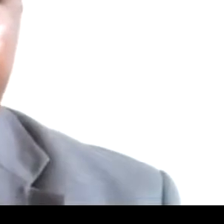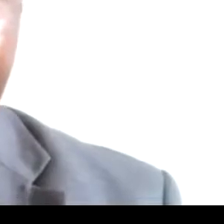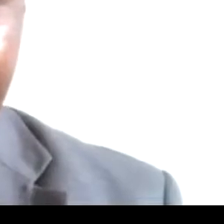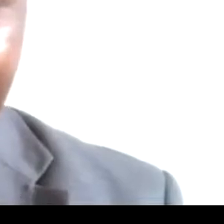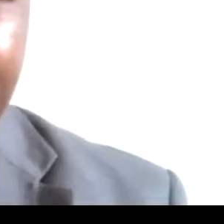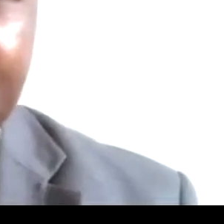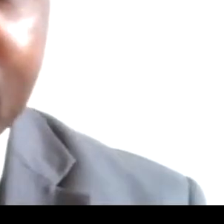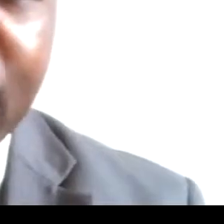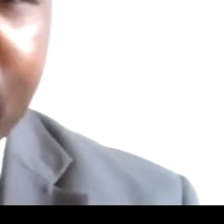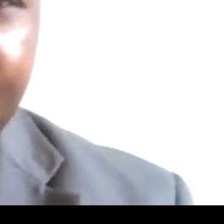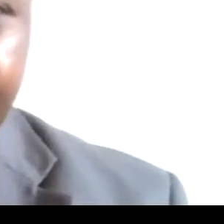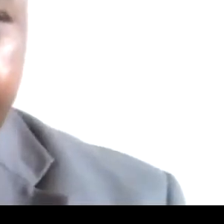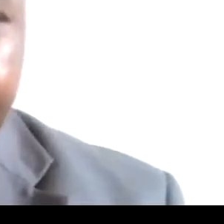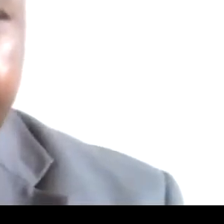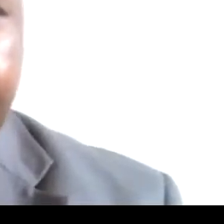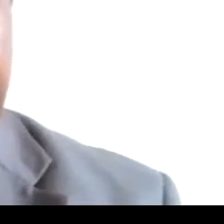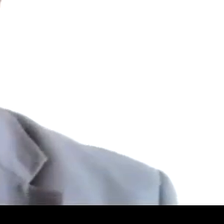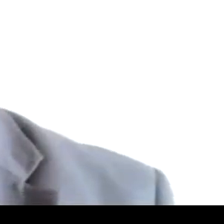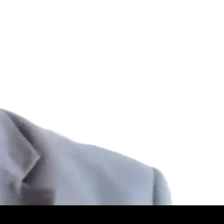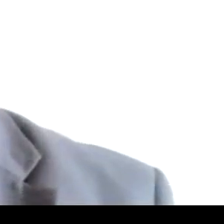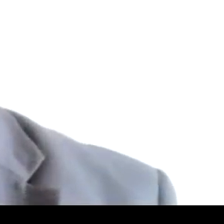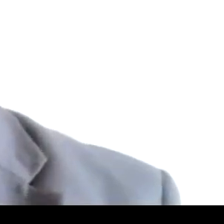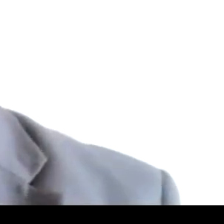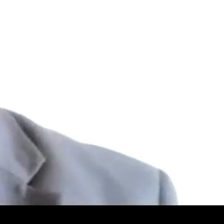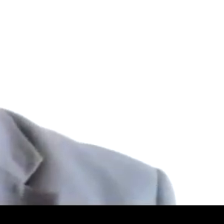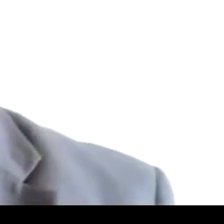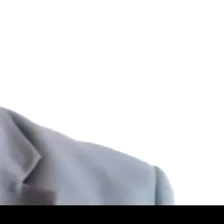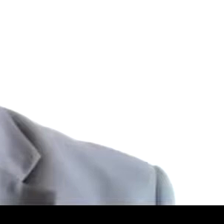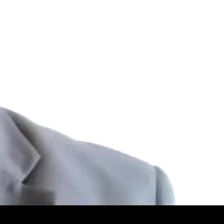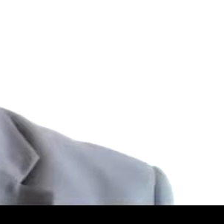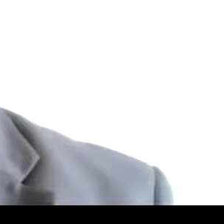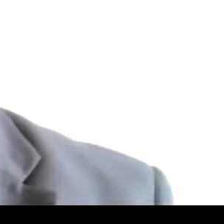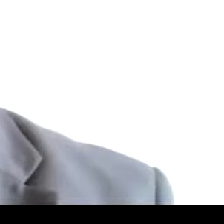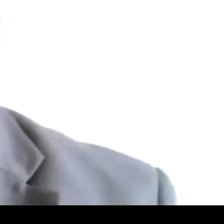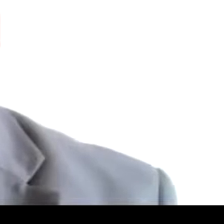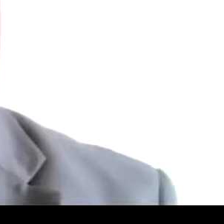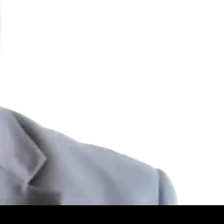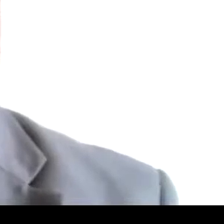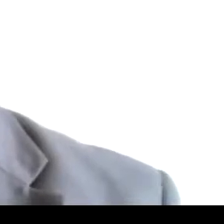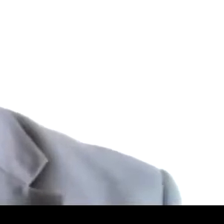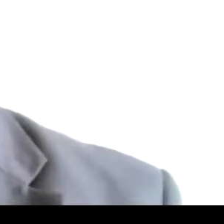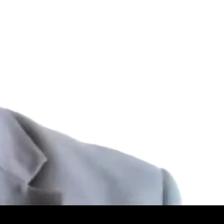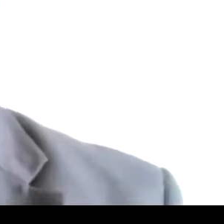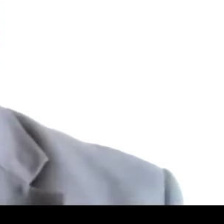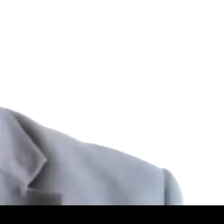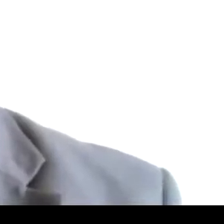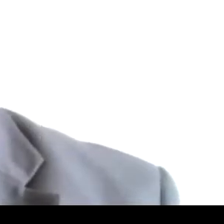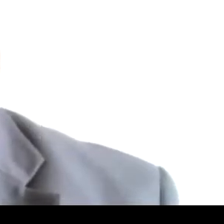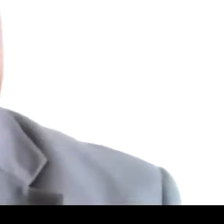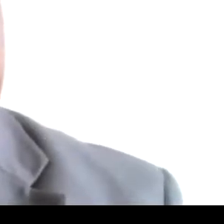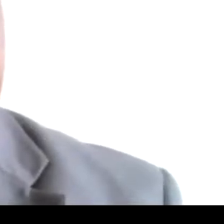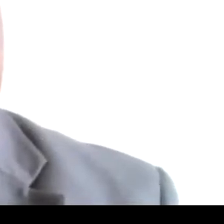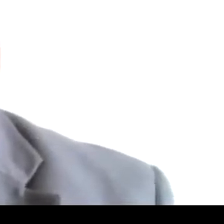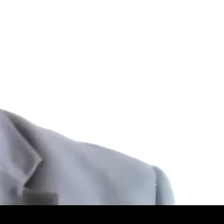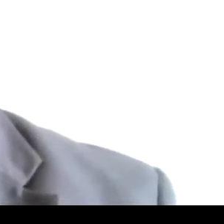we see the institutions that are close to these people they serve. For example, Hispanic